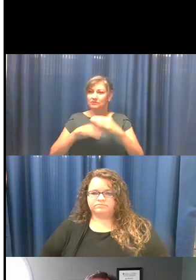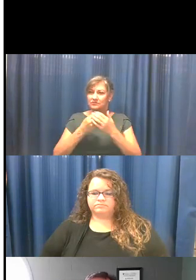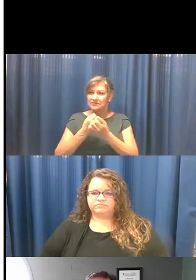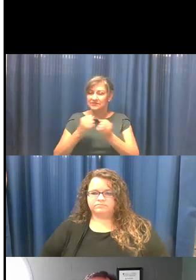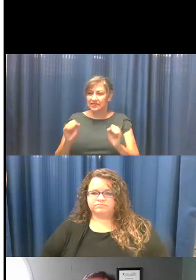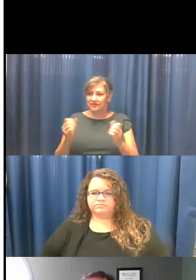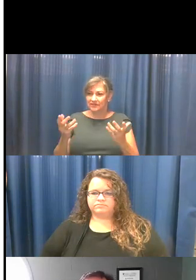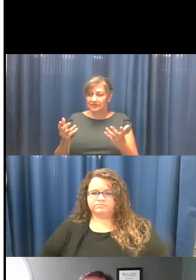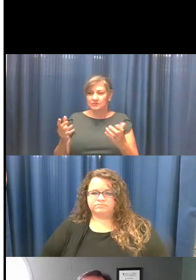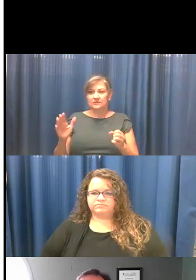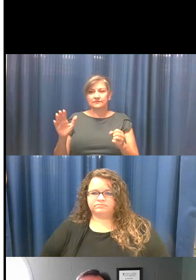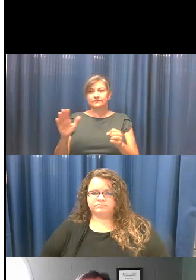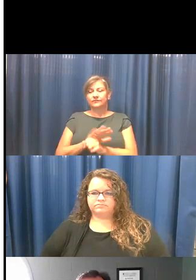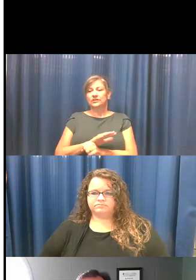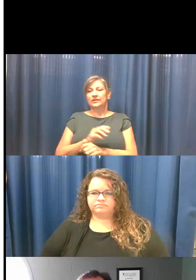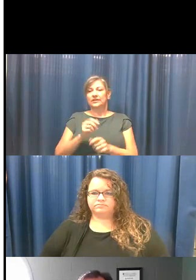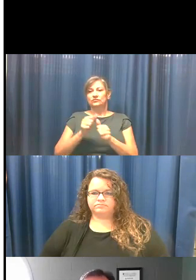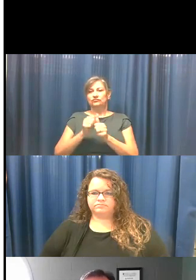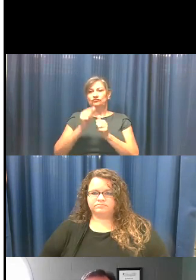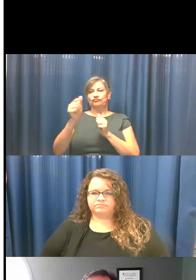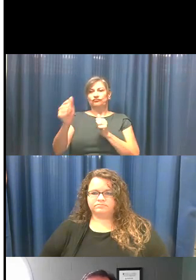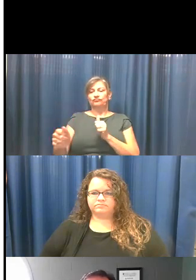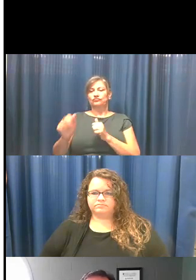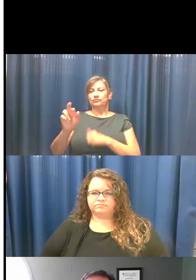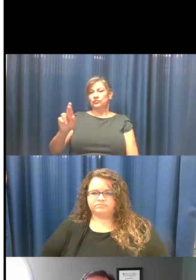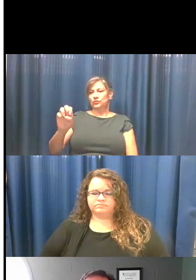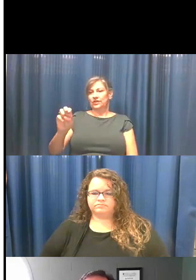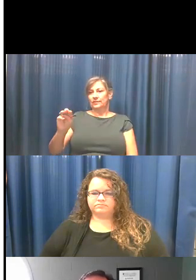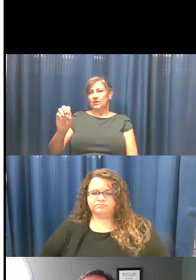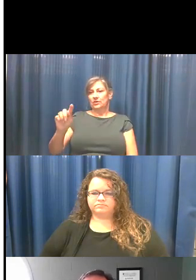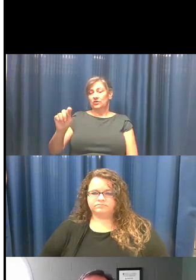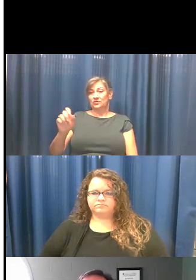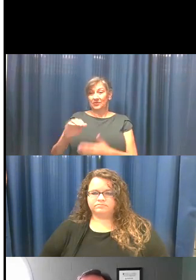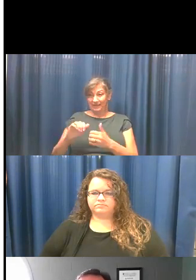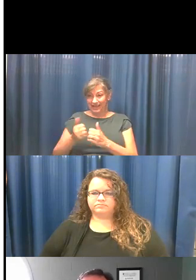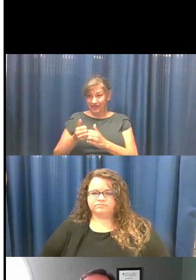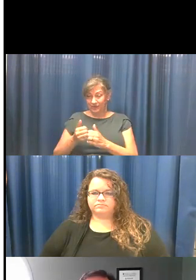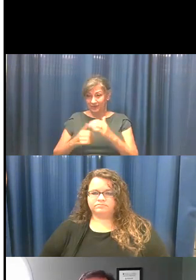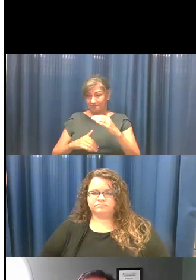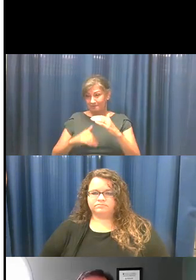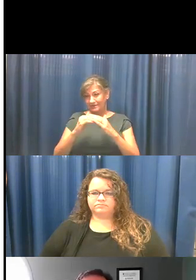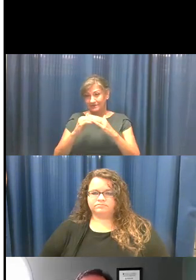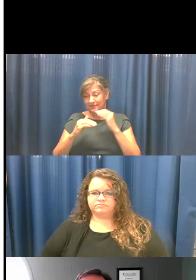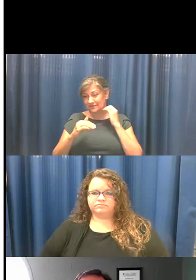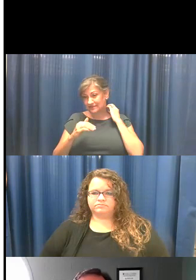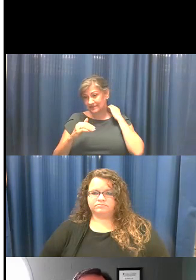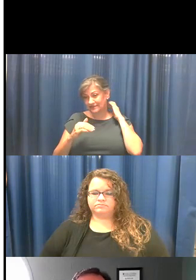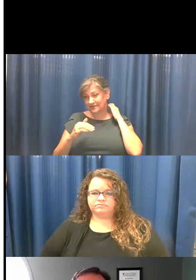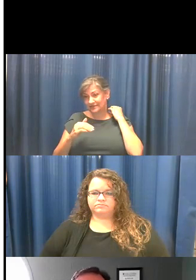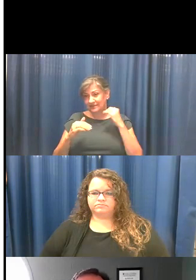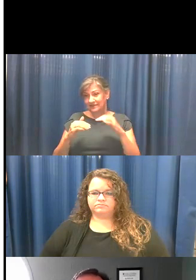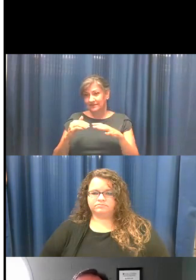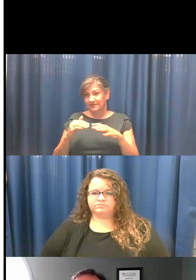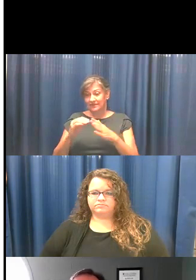be entirely remote. The way that we can maximize support of our students would be to have no restrictions on what we did